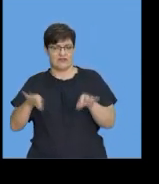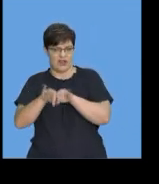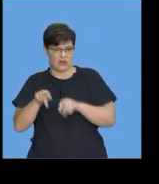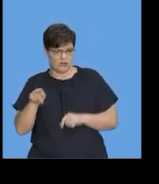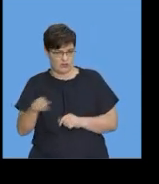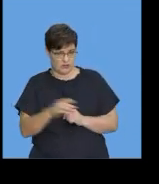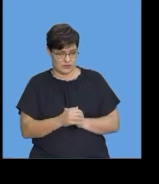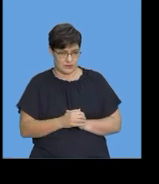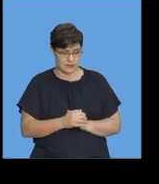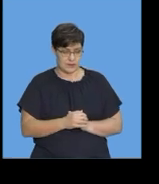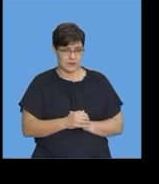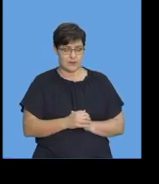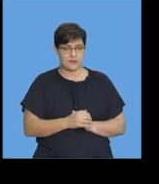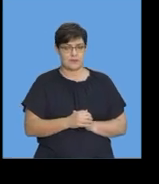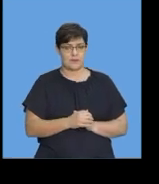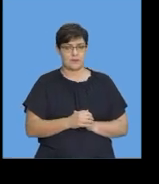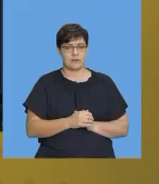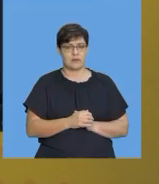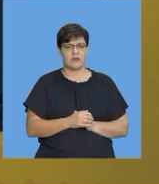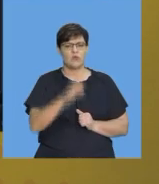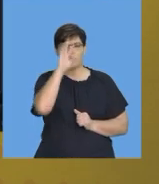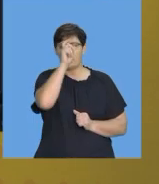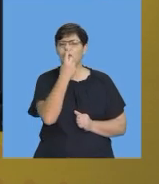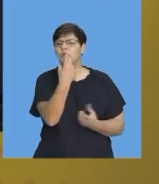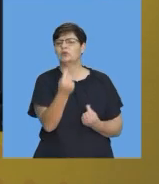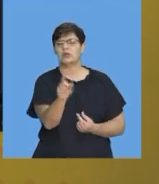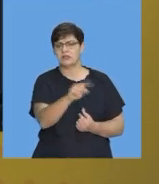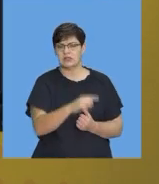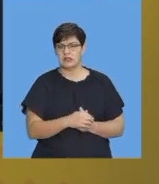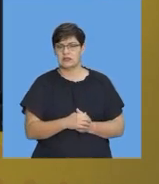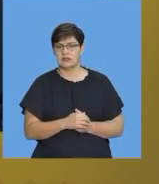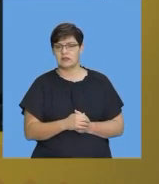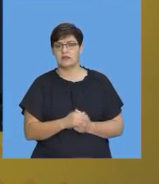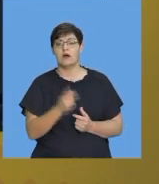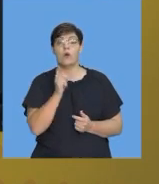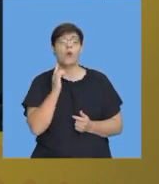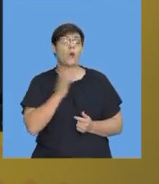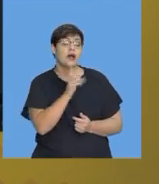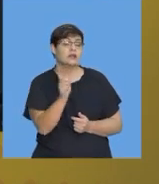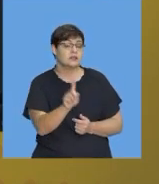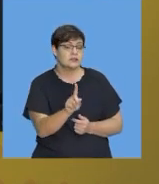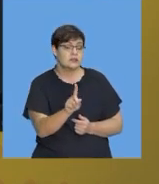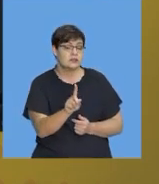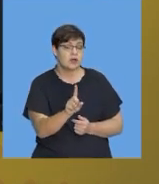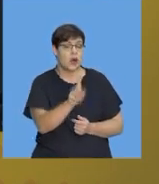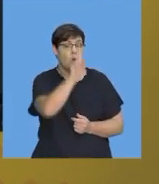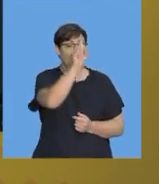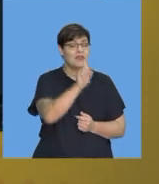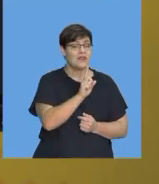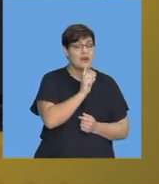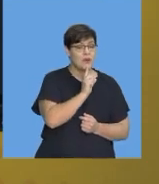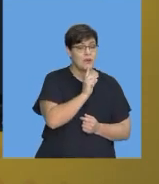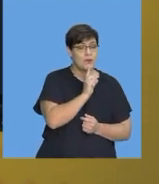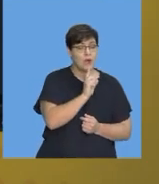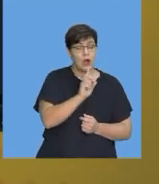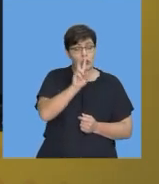Okay? Remember, what are we doing? We want to calculate the value of